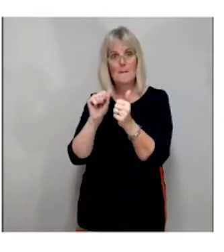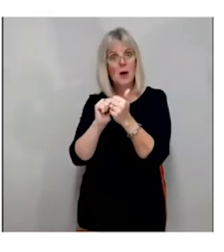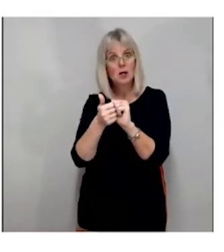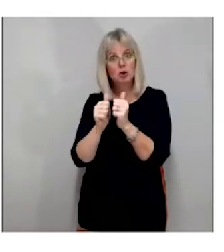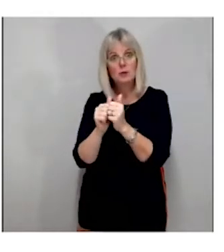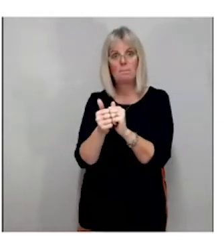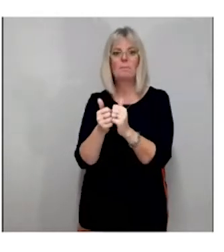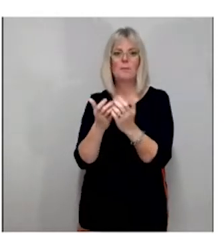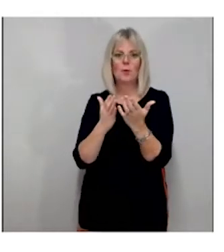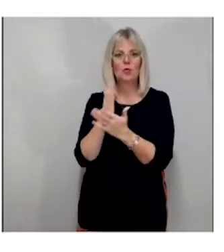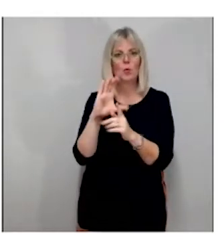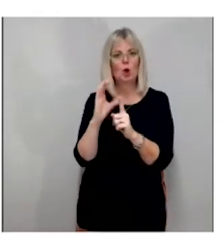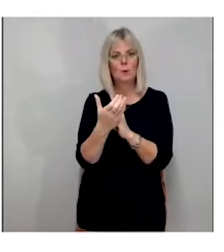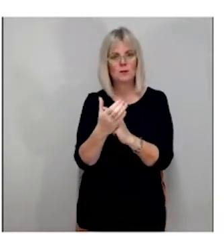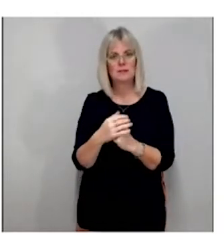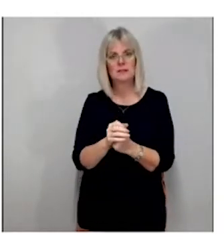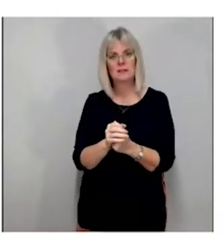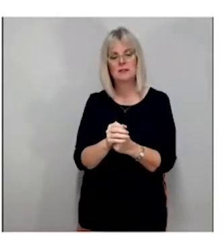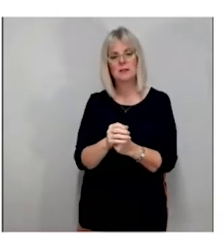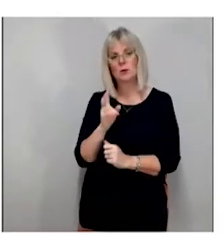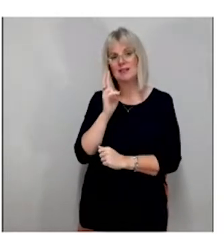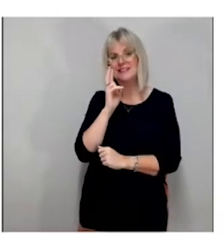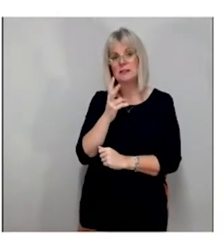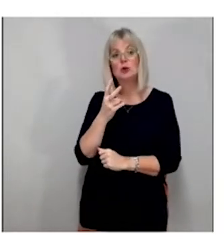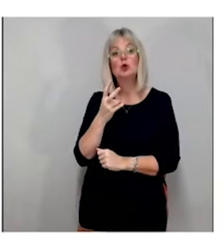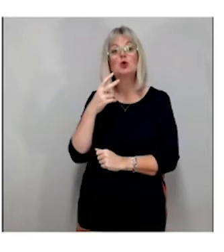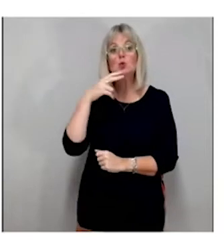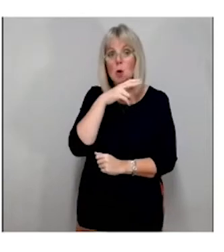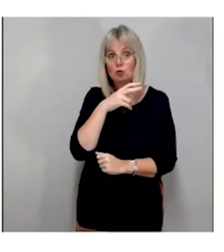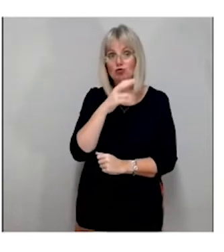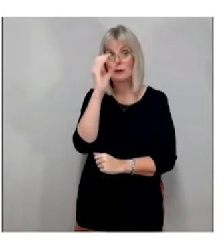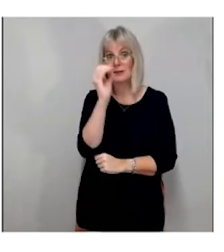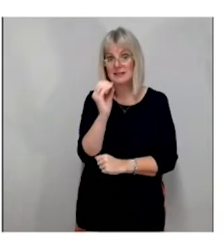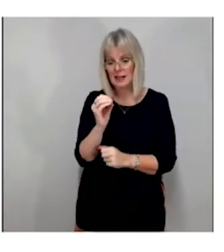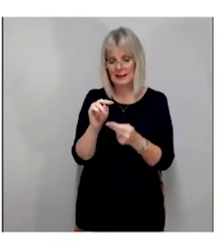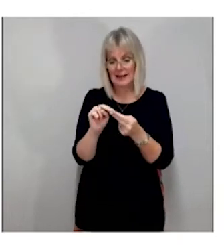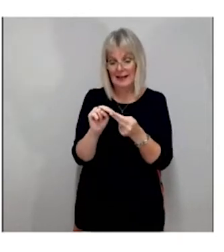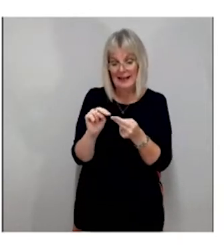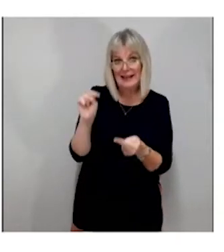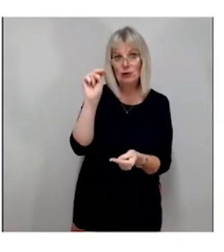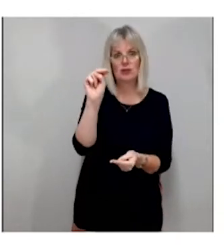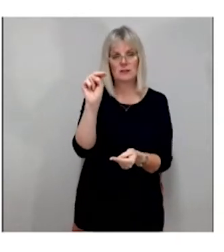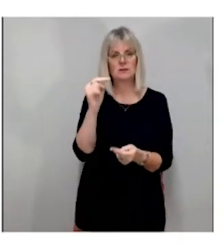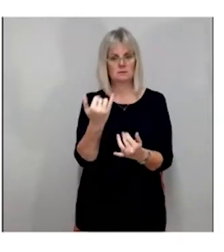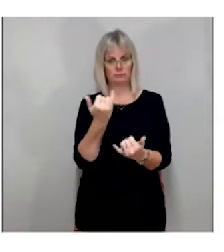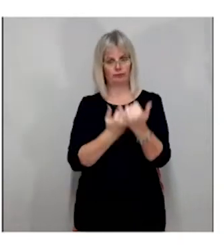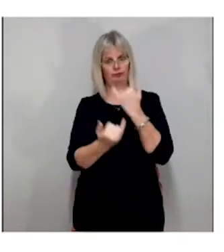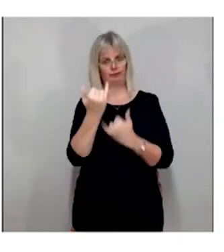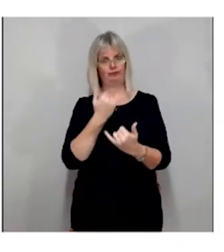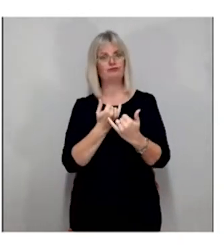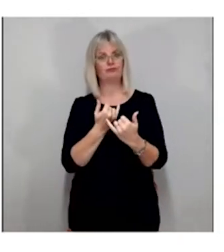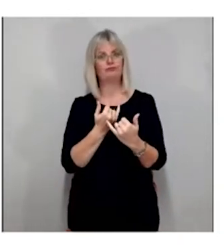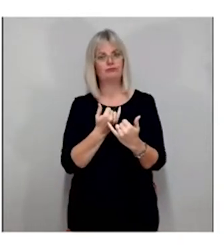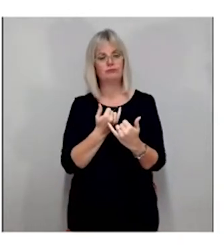a 200% increase of call volumes coming into our disability answer desk. People are reaching